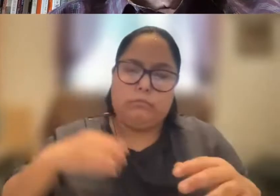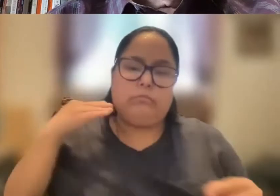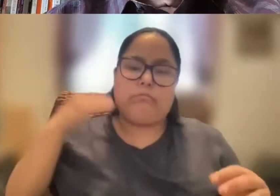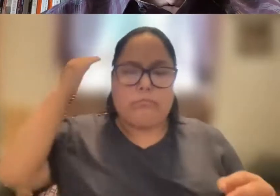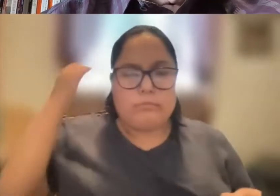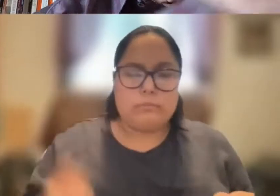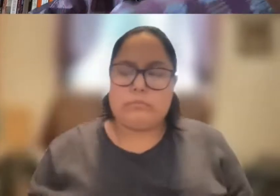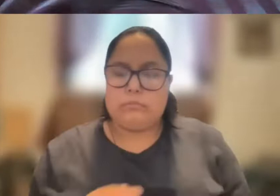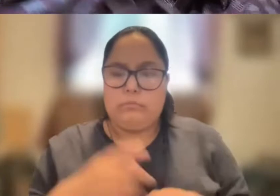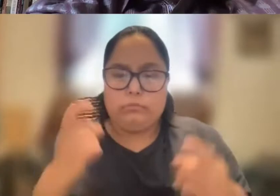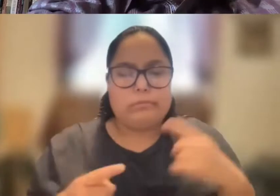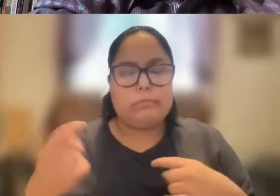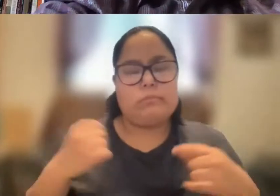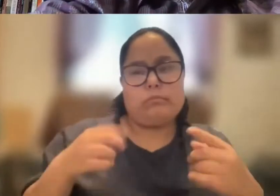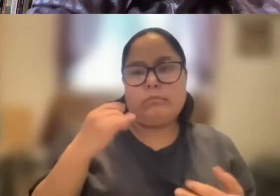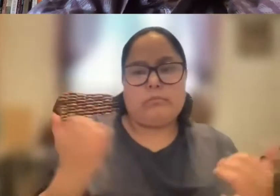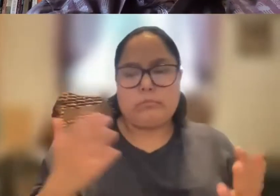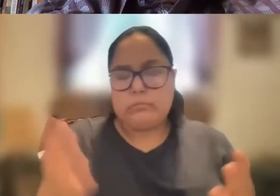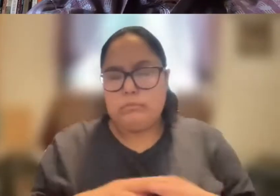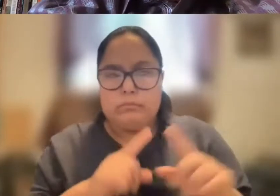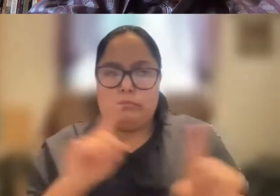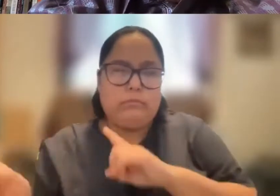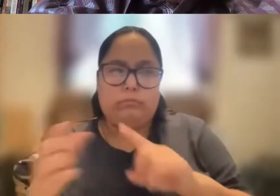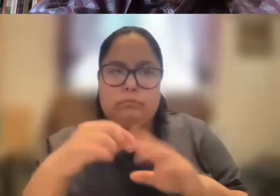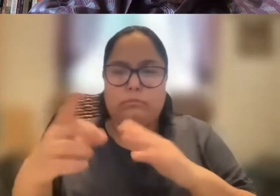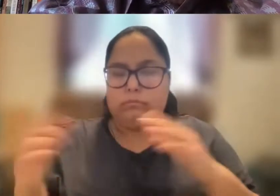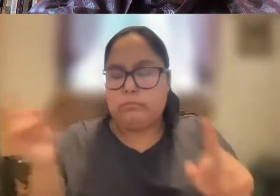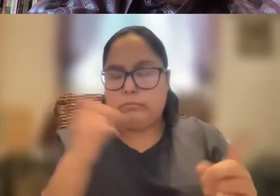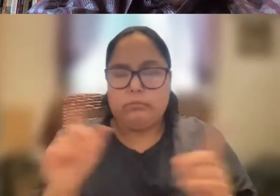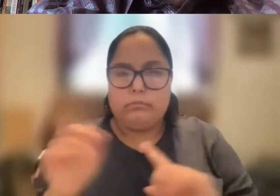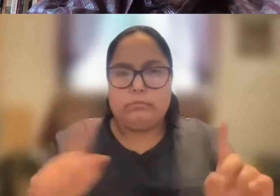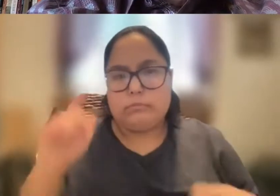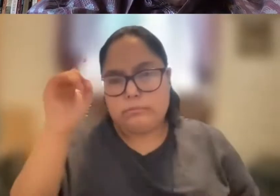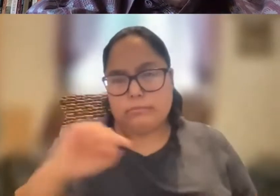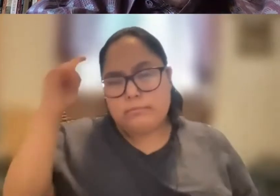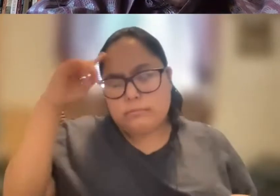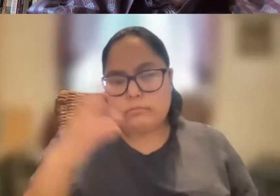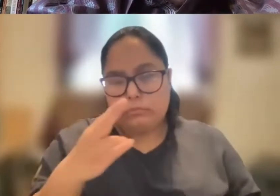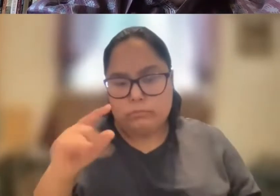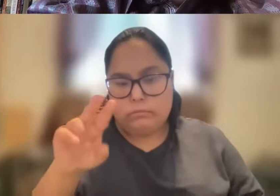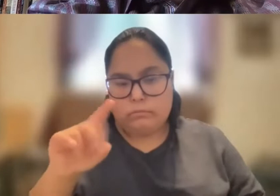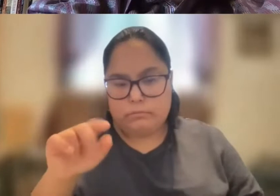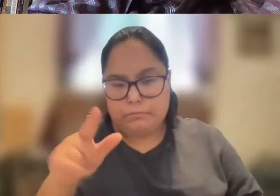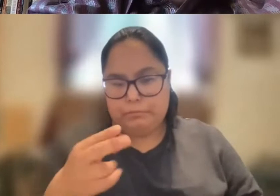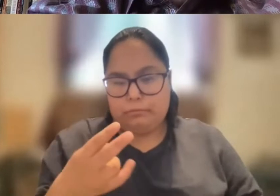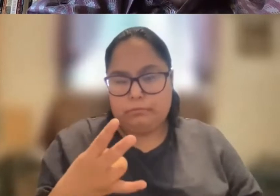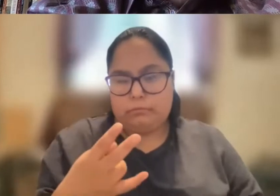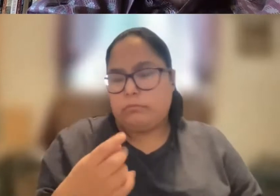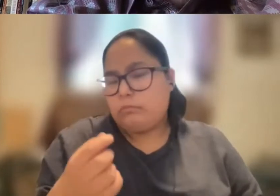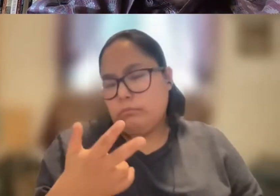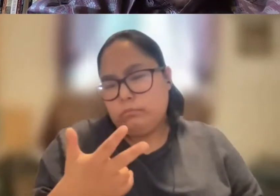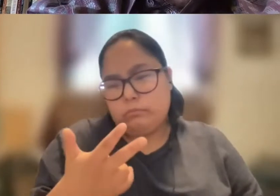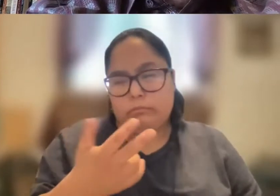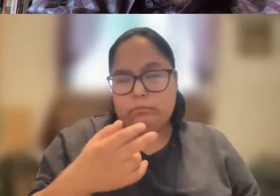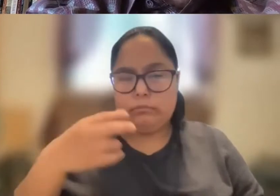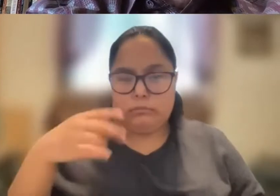go. I had a remarkably supportive unit in 2013, and I asked my boss